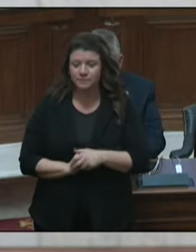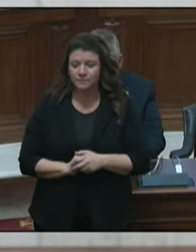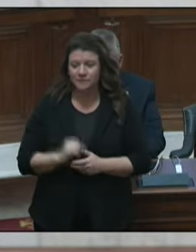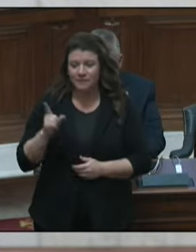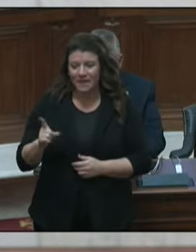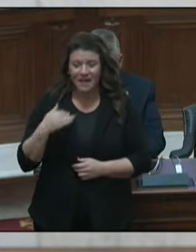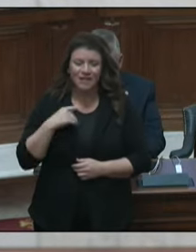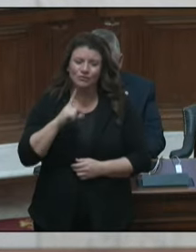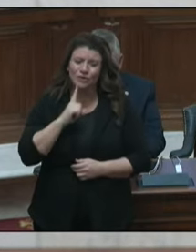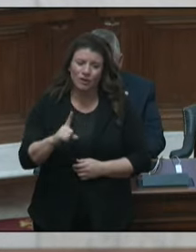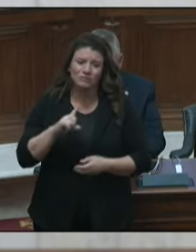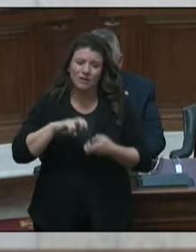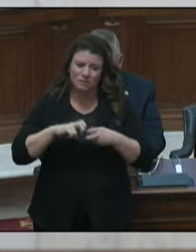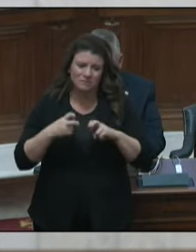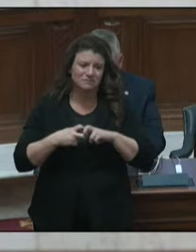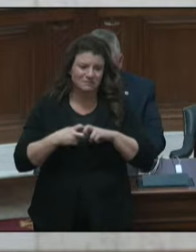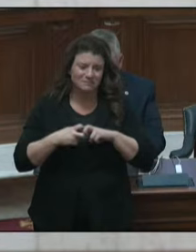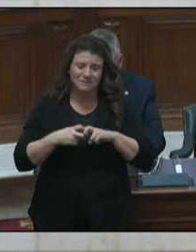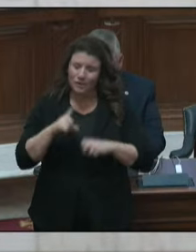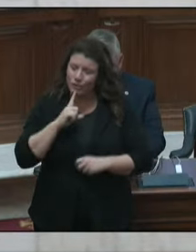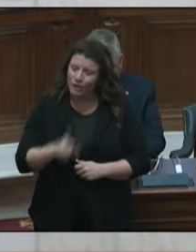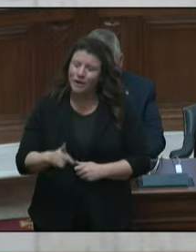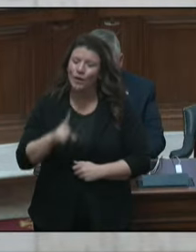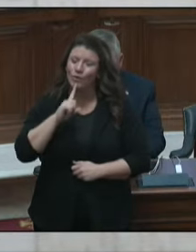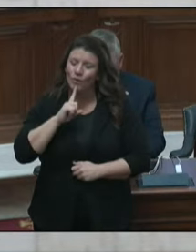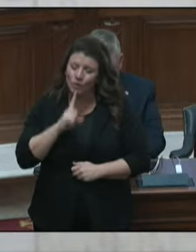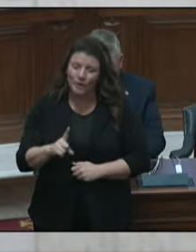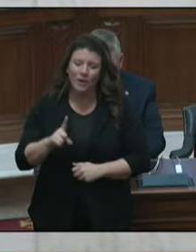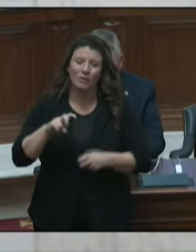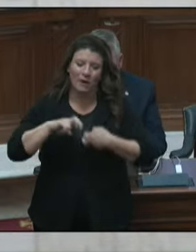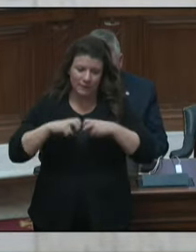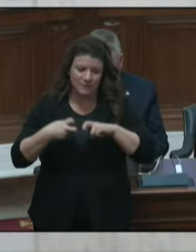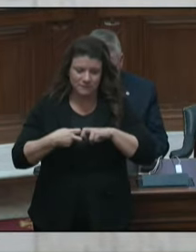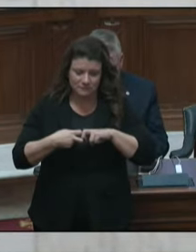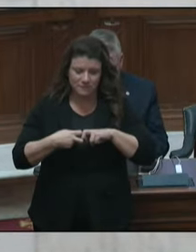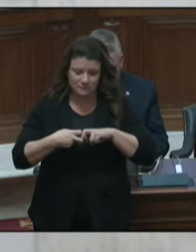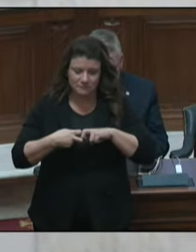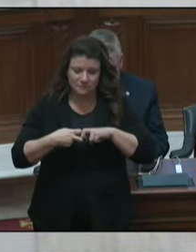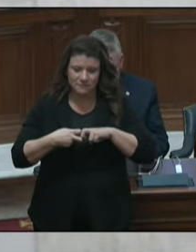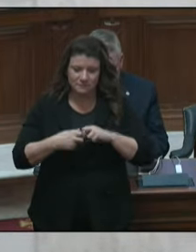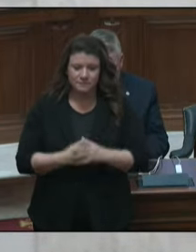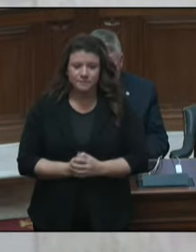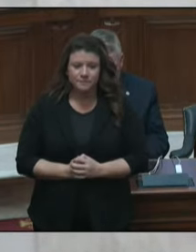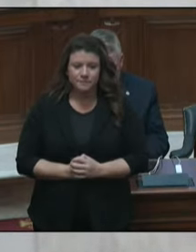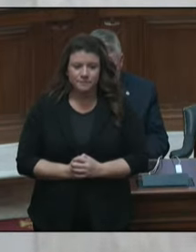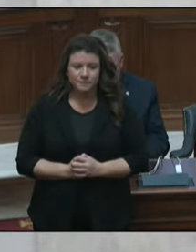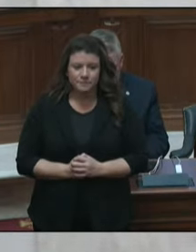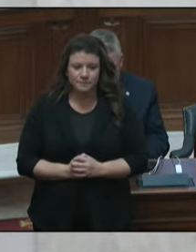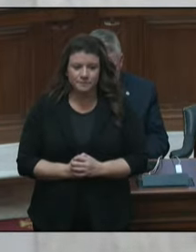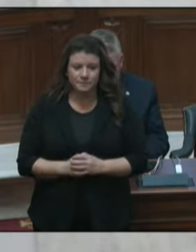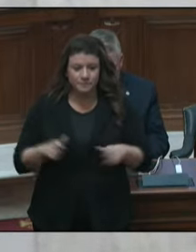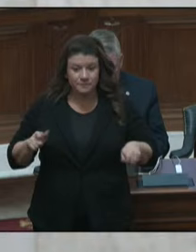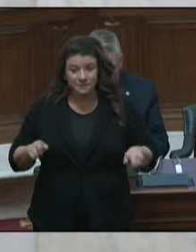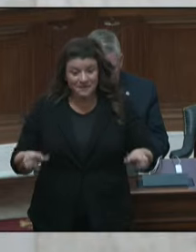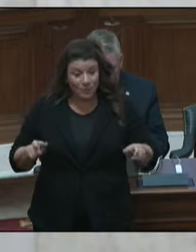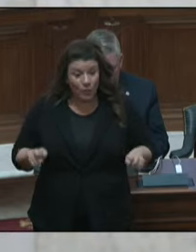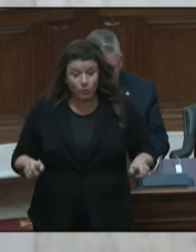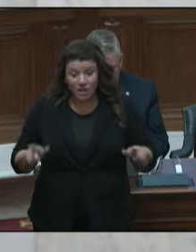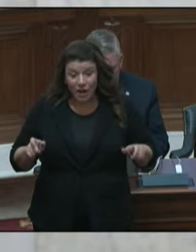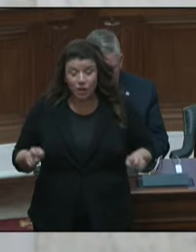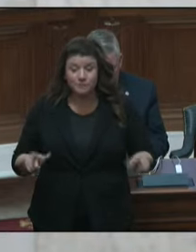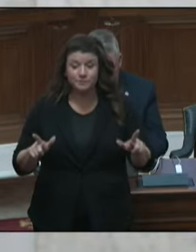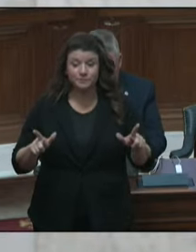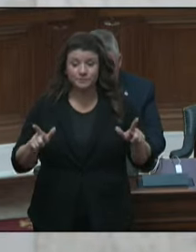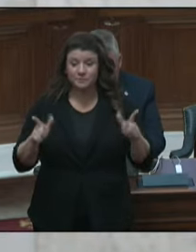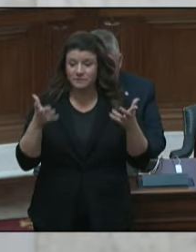real problems, real problems and everything. He's in a wheelchair,